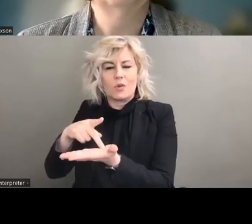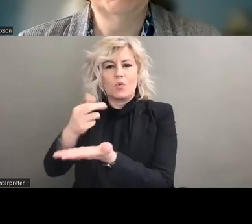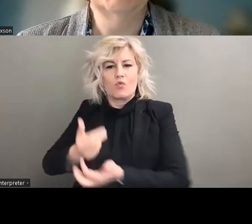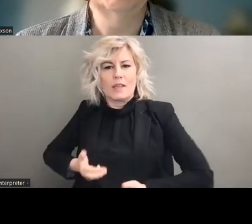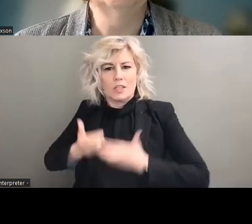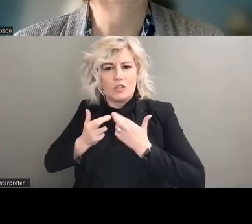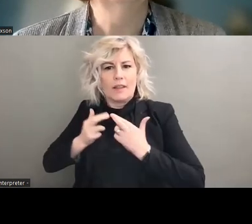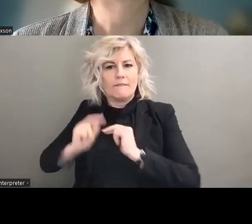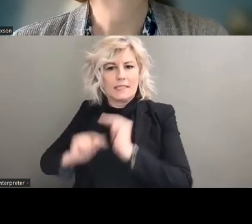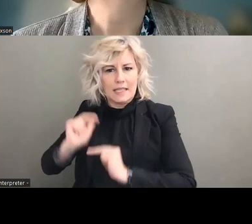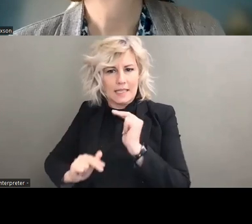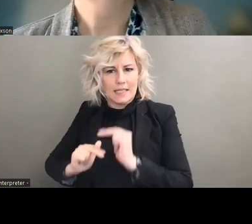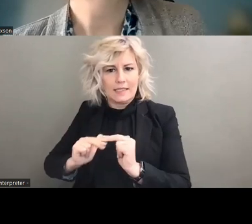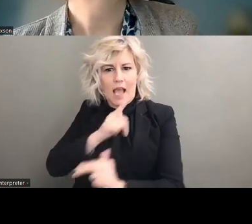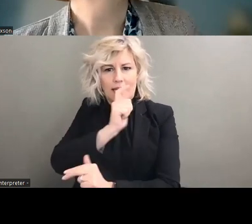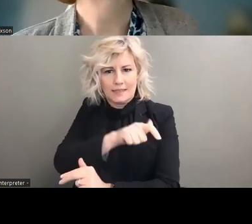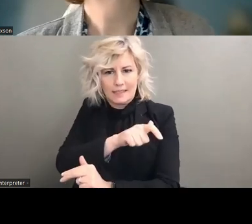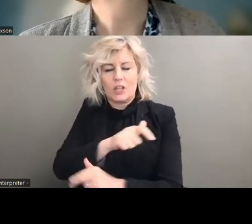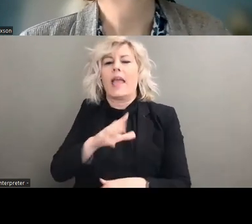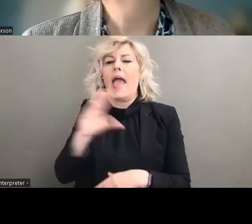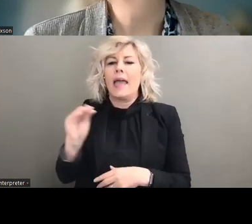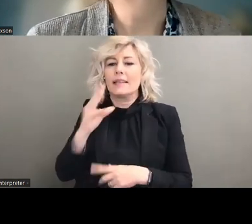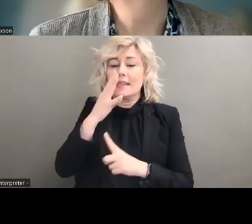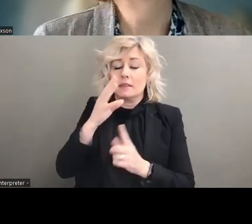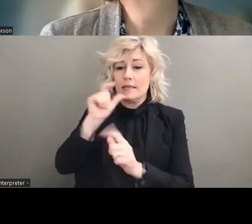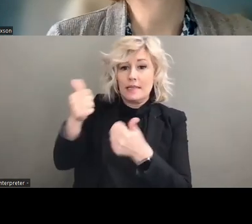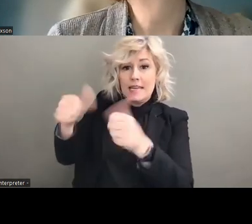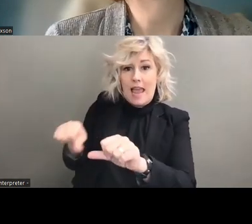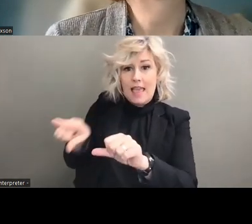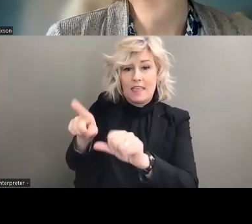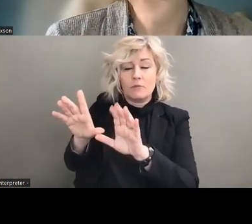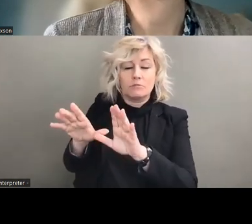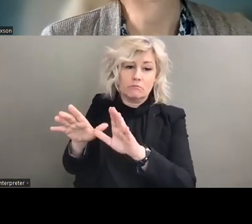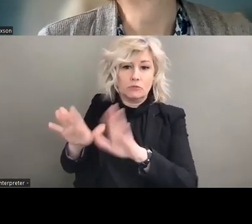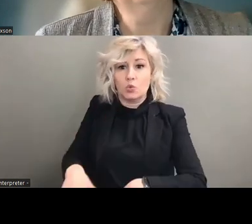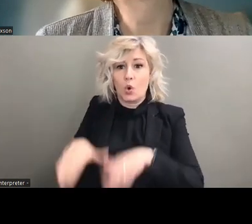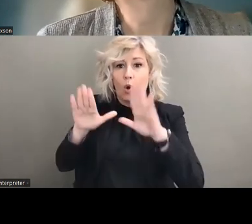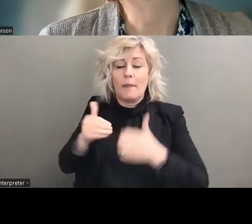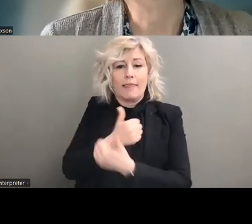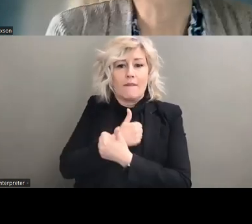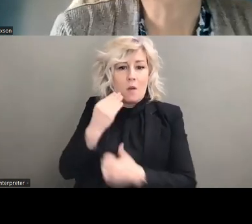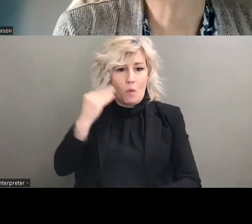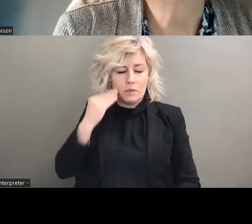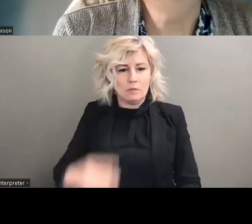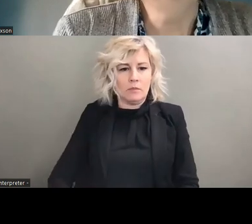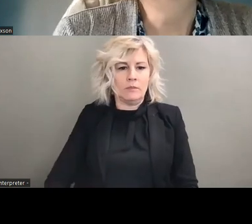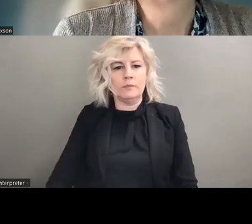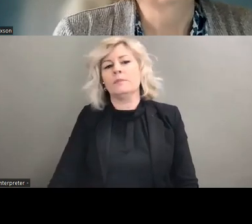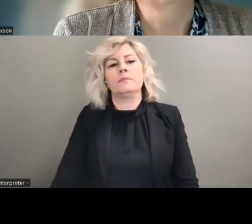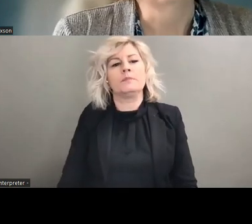treatment facilities and denying them an opportunity to grow up in loving homes. Next slide.